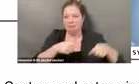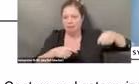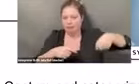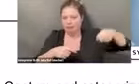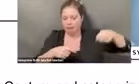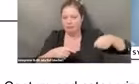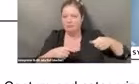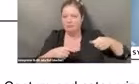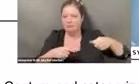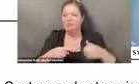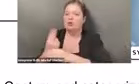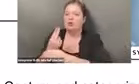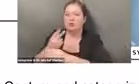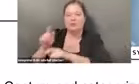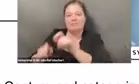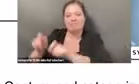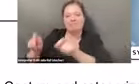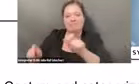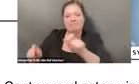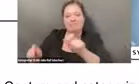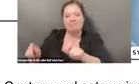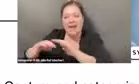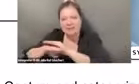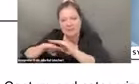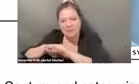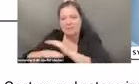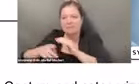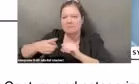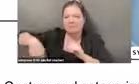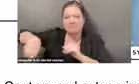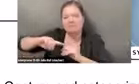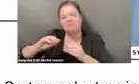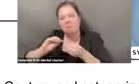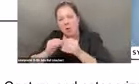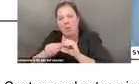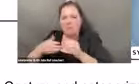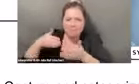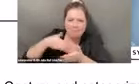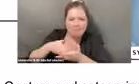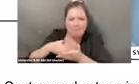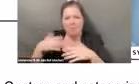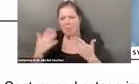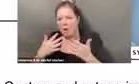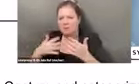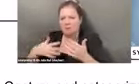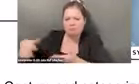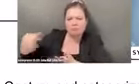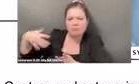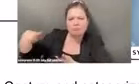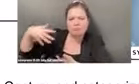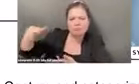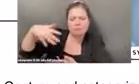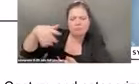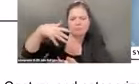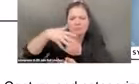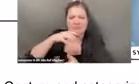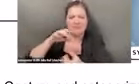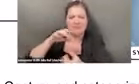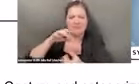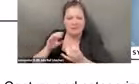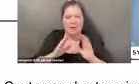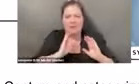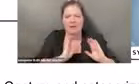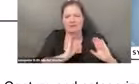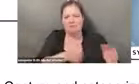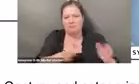users about web accessibility and web accessibility problems. And this is somehow representing the end user perspective